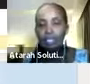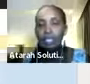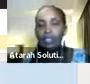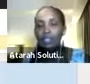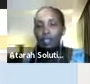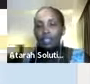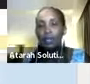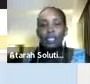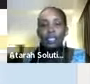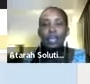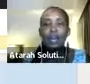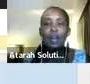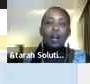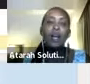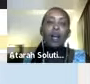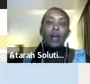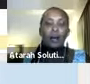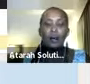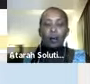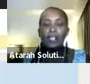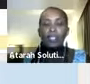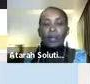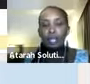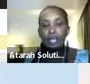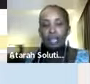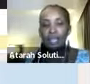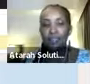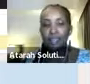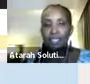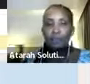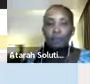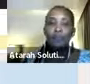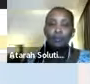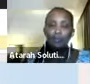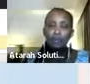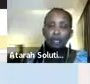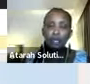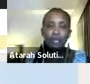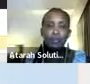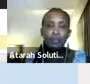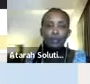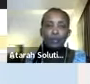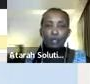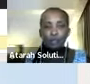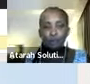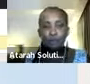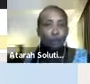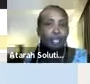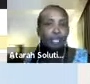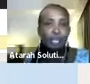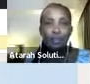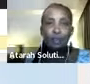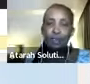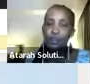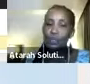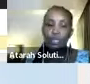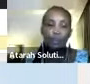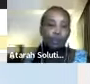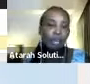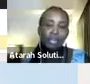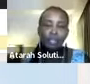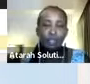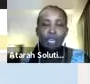Resort. It's a resort located along Moi South Lake in Naivasha. If you want to go on holiday, if you're looking to